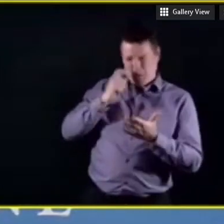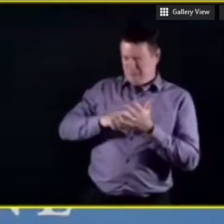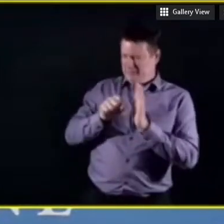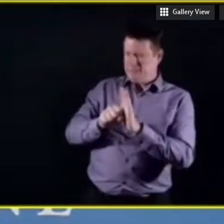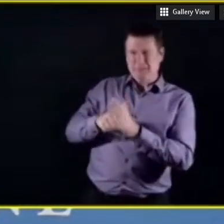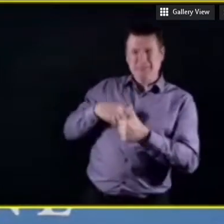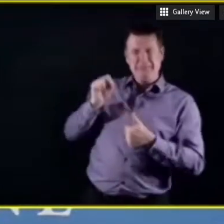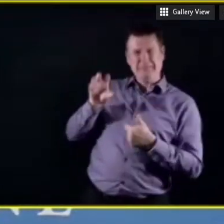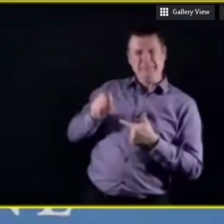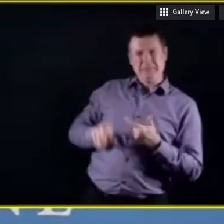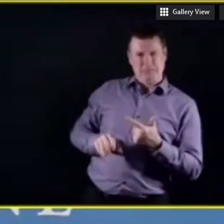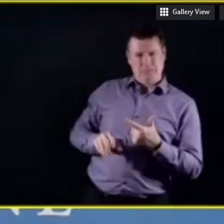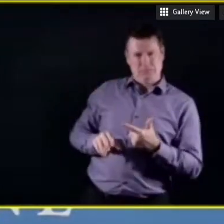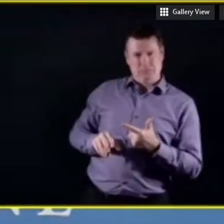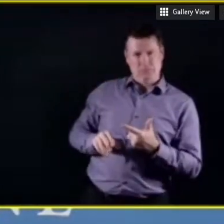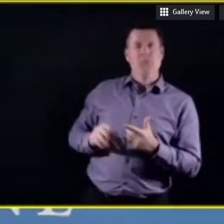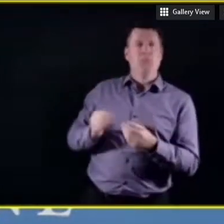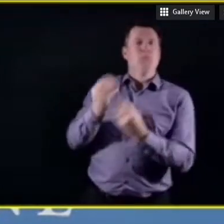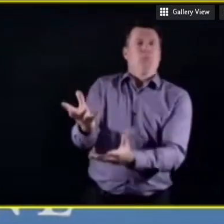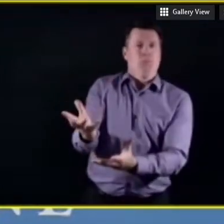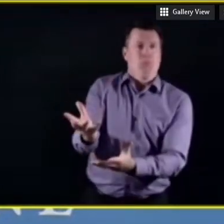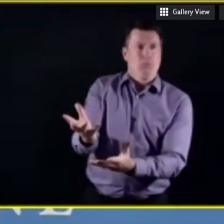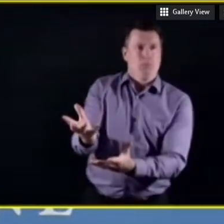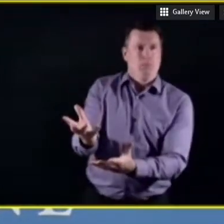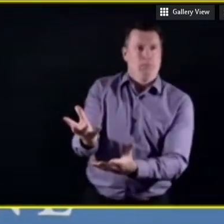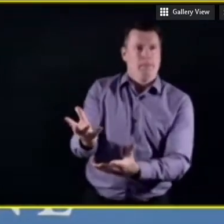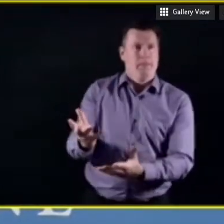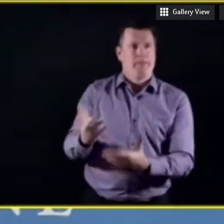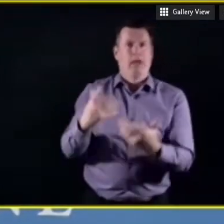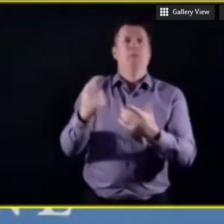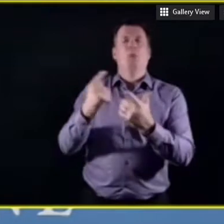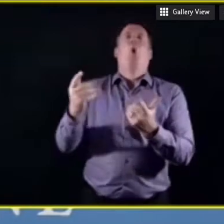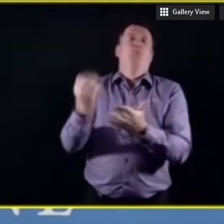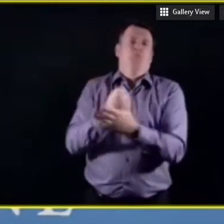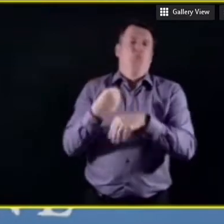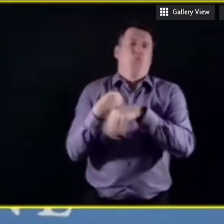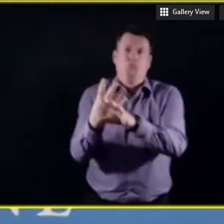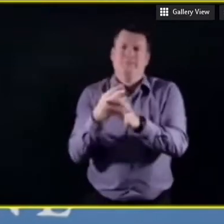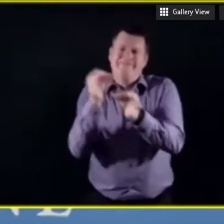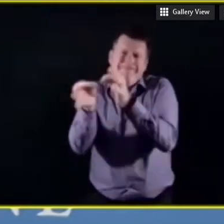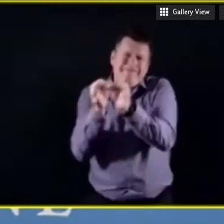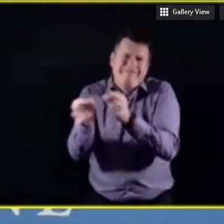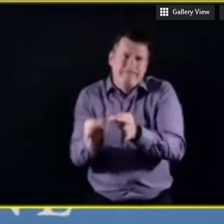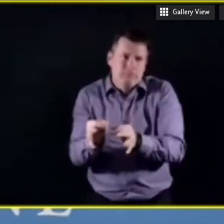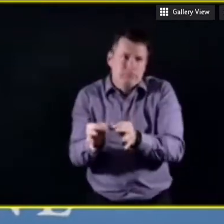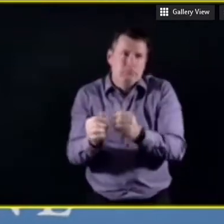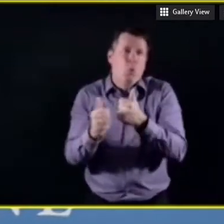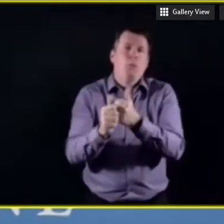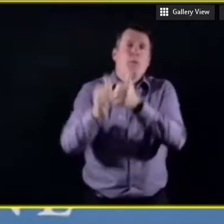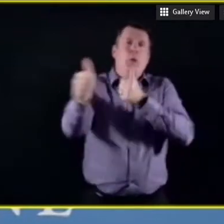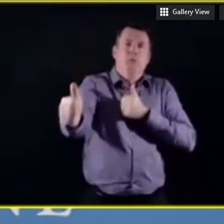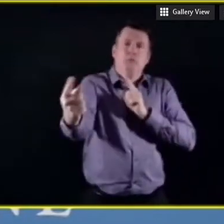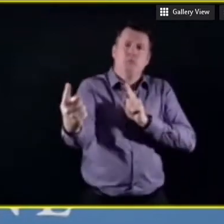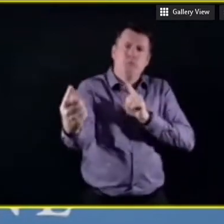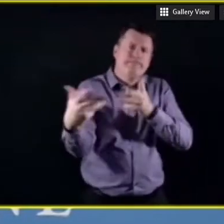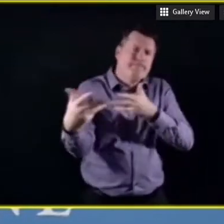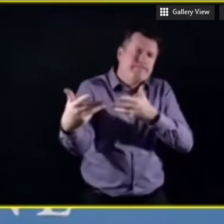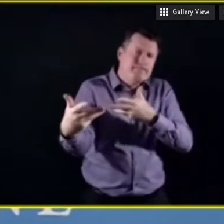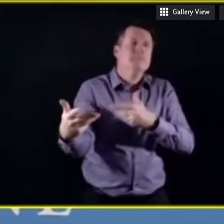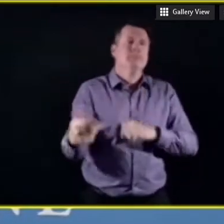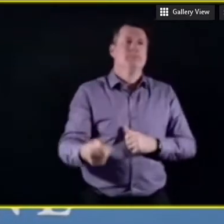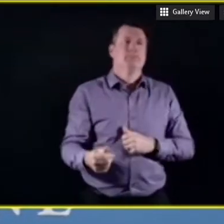us forever. We think video visits and telephone calls with patients will become a much more routine part